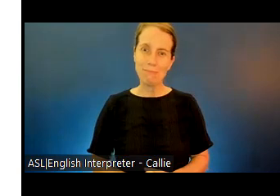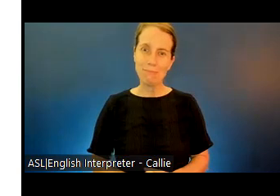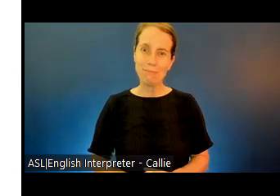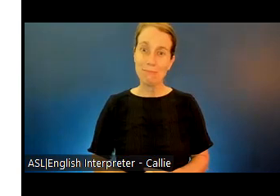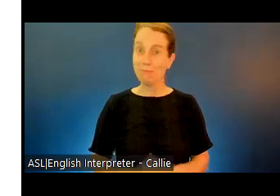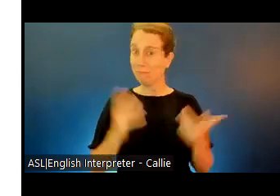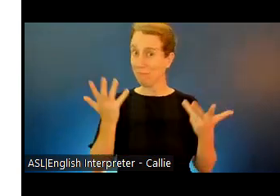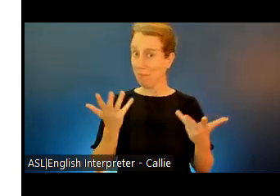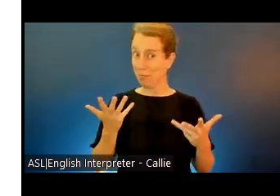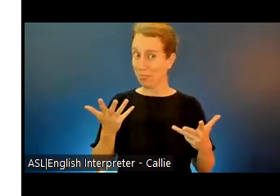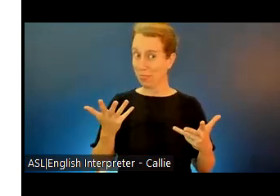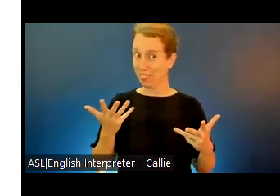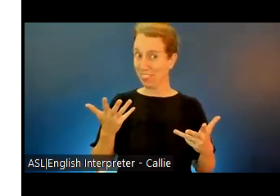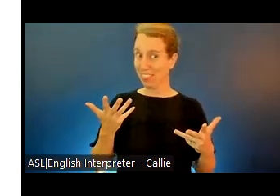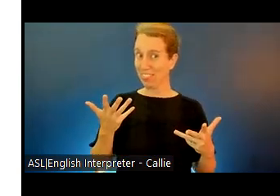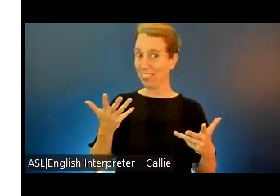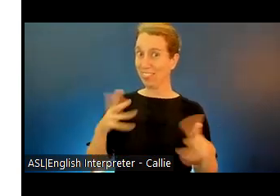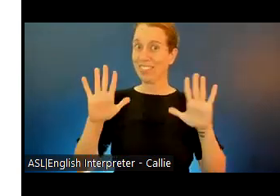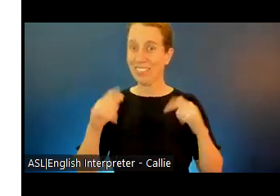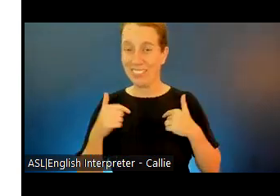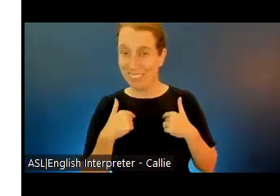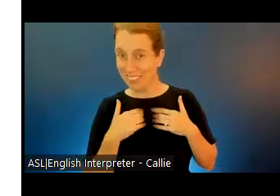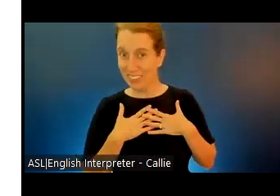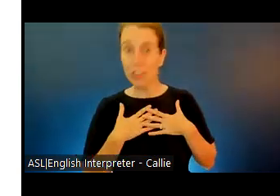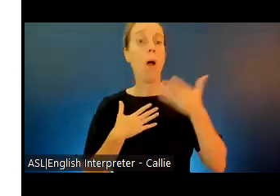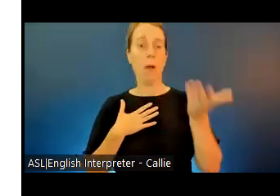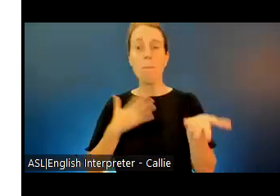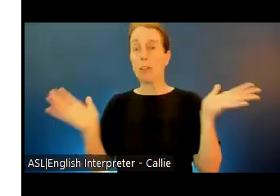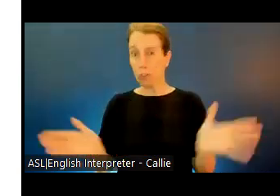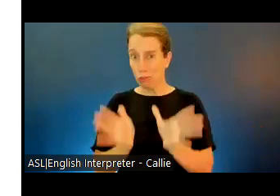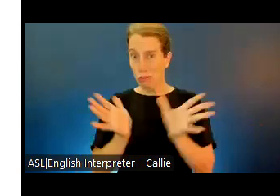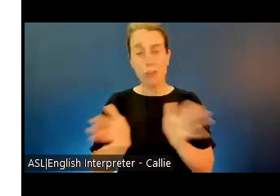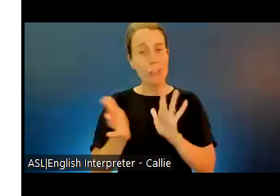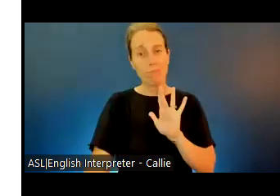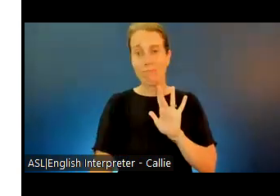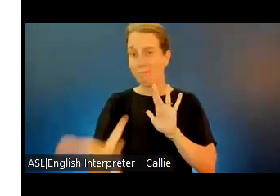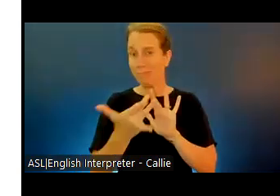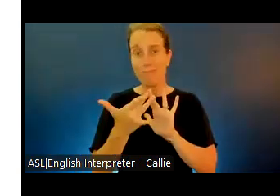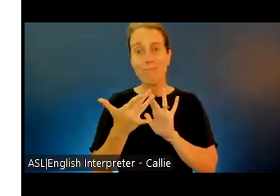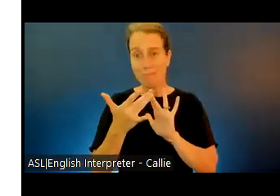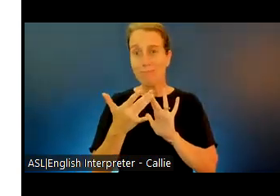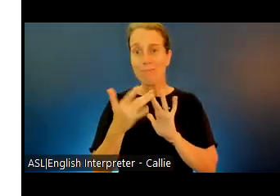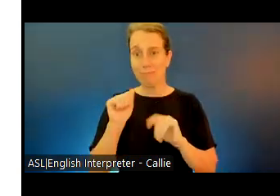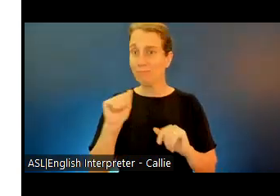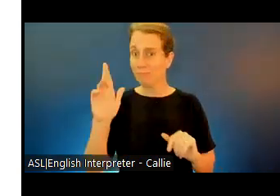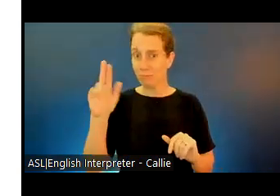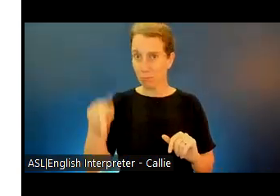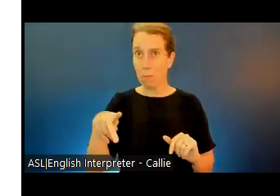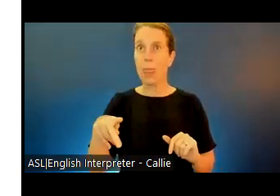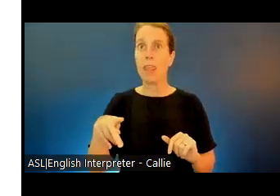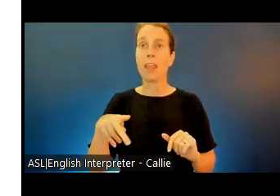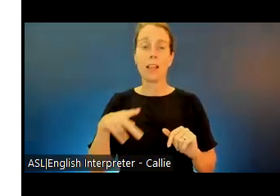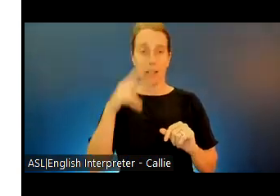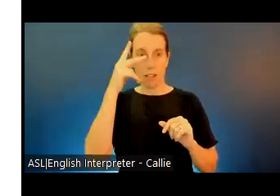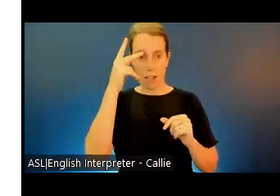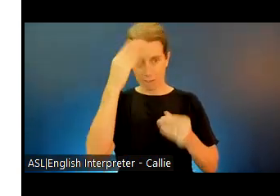I think that's all the slides that I have for you today, but I do encourage you to reach out. Again, our information is